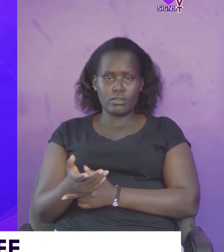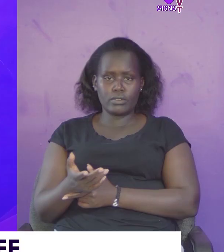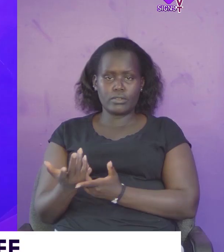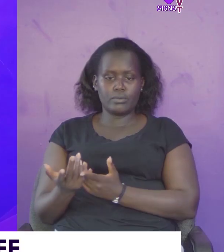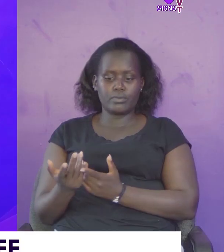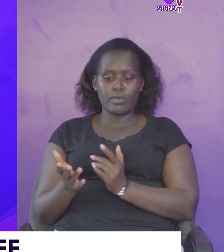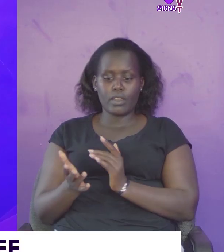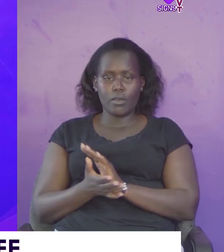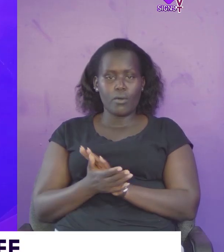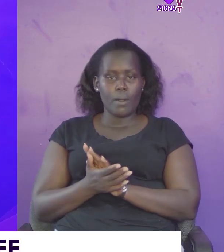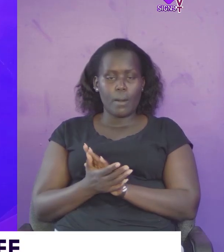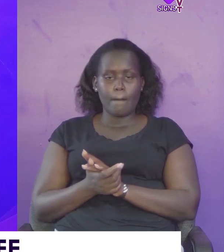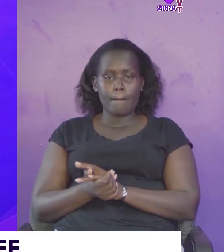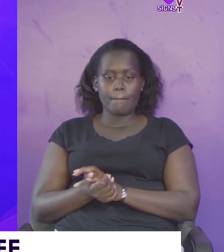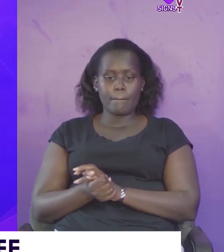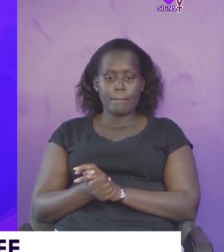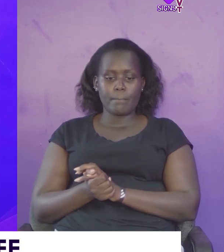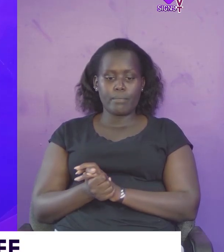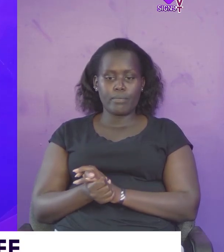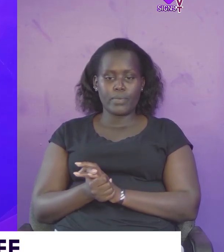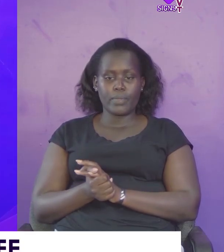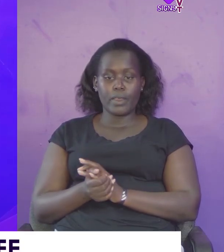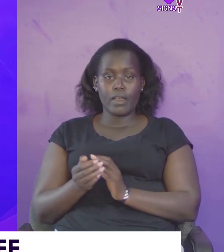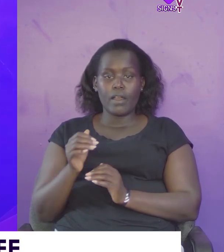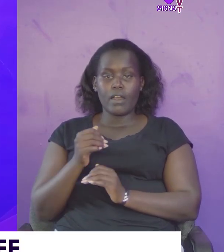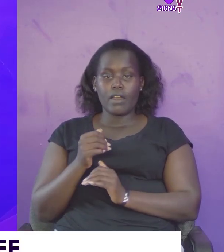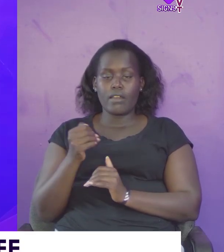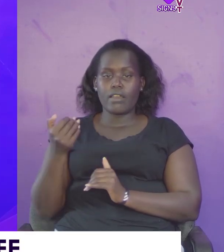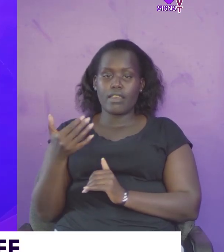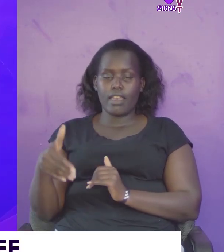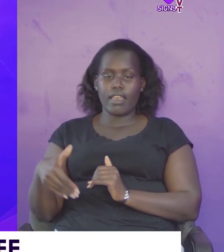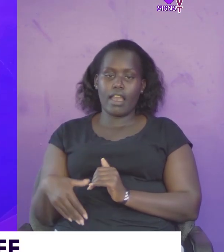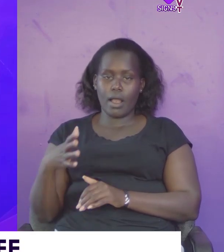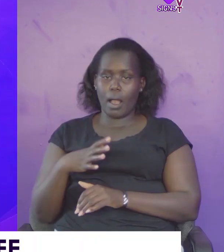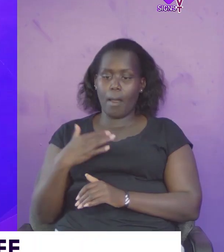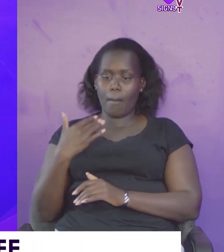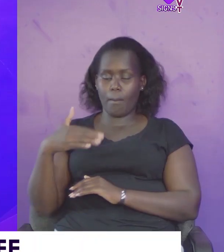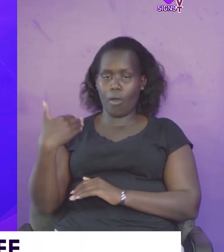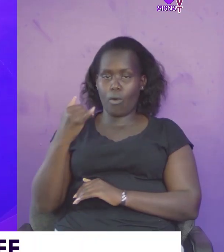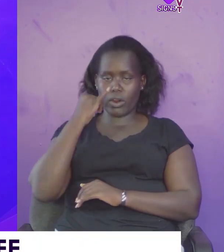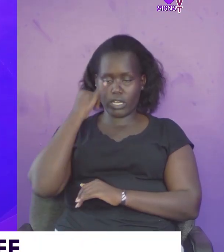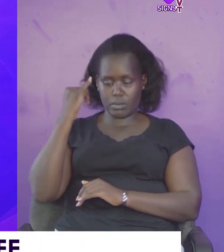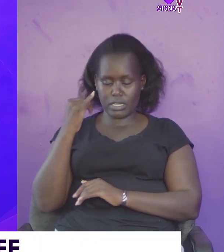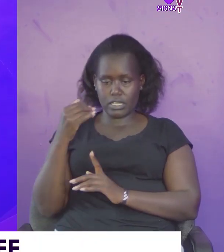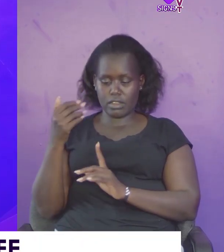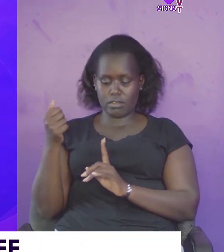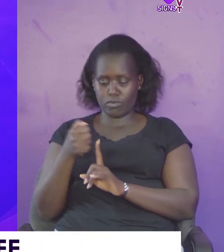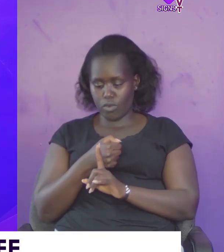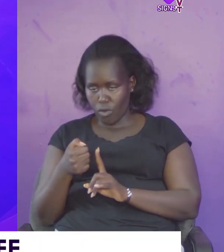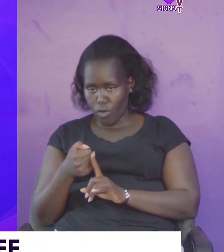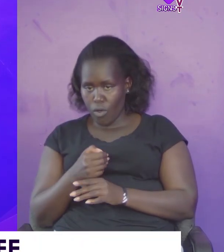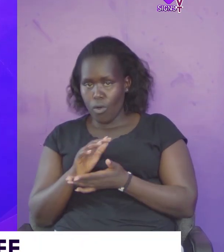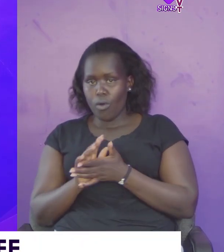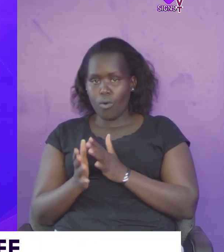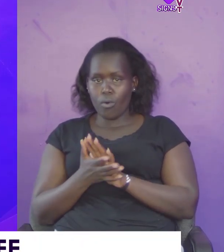without a cause. By the way, Wazae, imagine the youth are rebellious without a cause. They don't take you seriously.